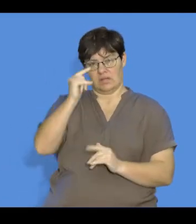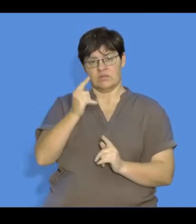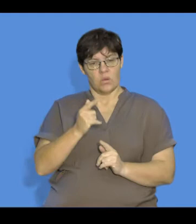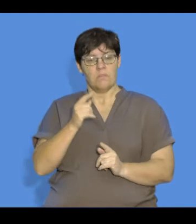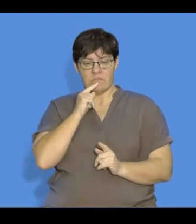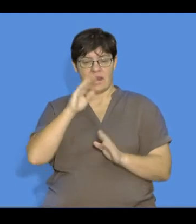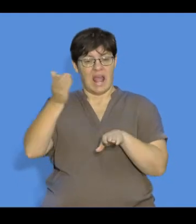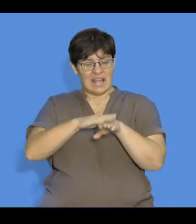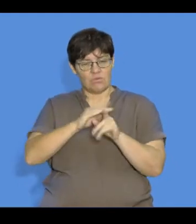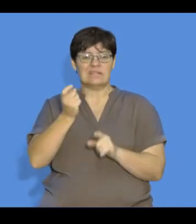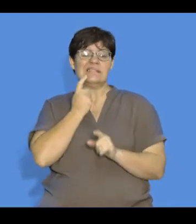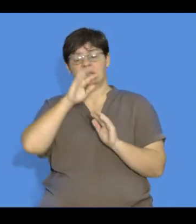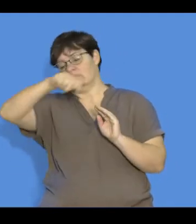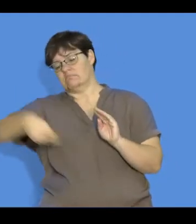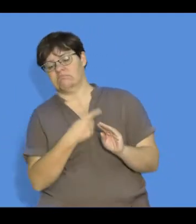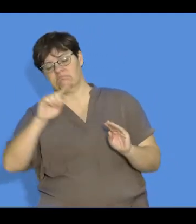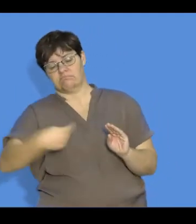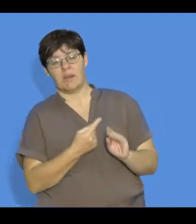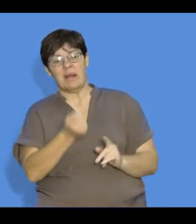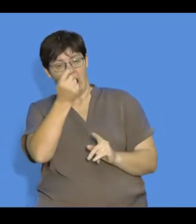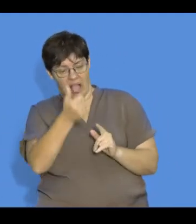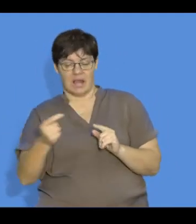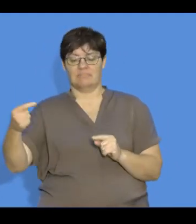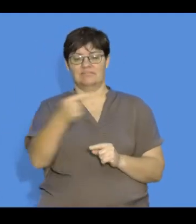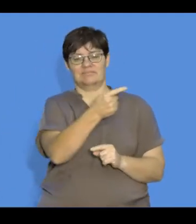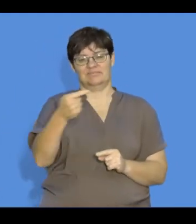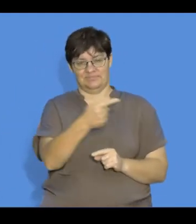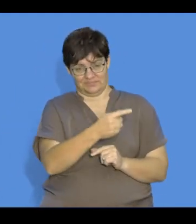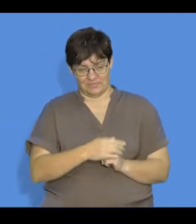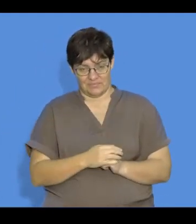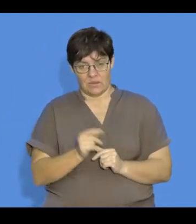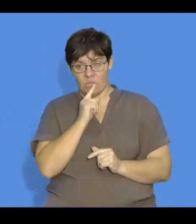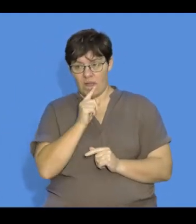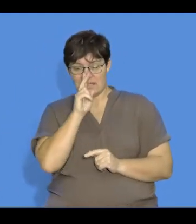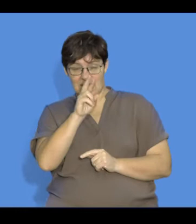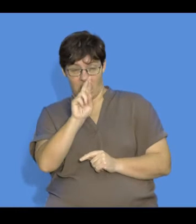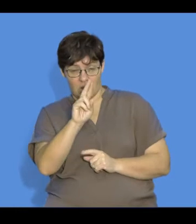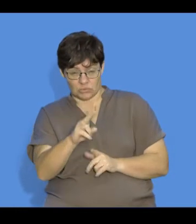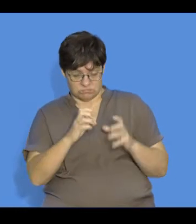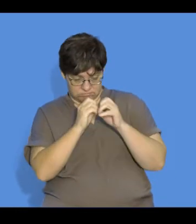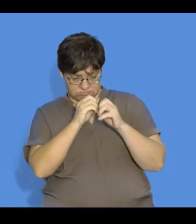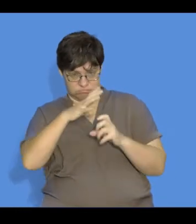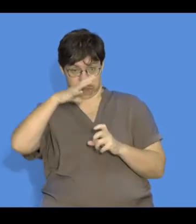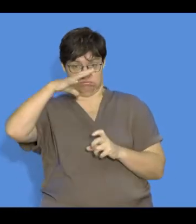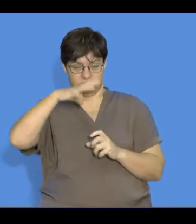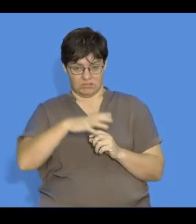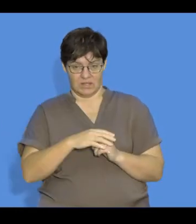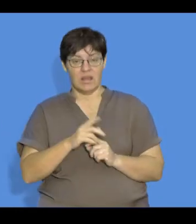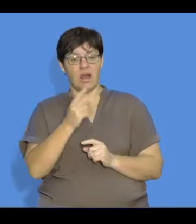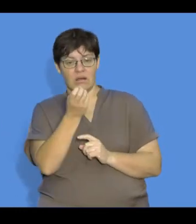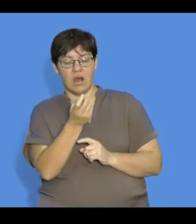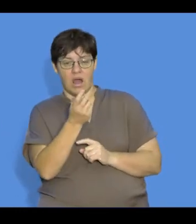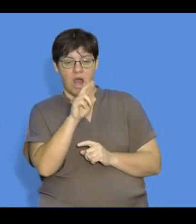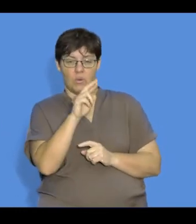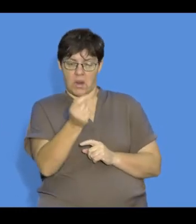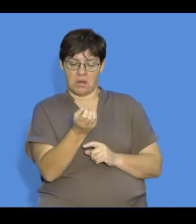greater than R2, right? So even if you check here, you'd realize that the brightness of R2 is actually